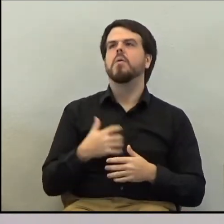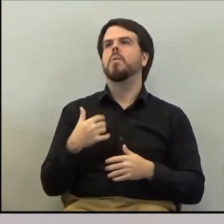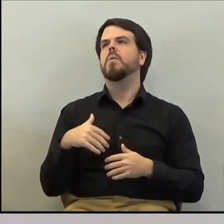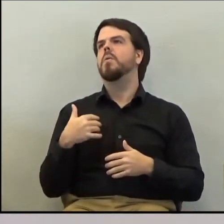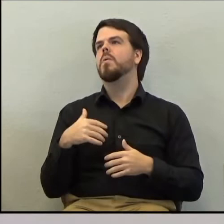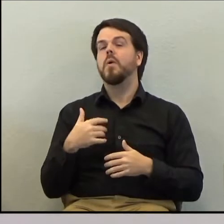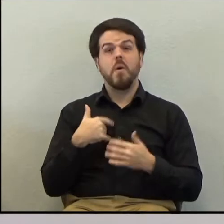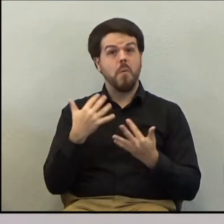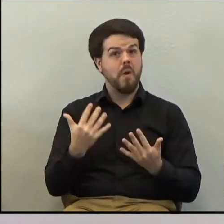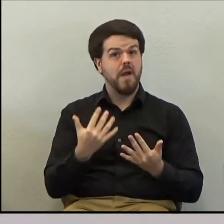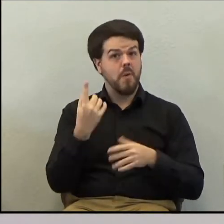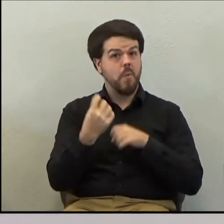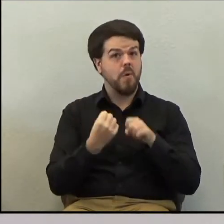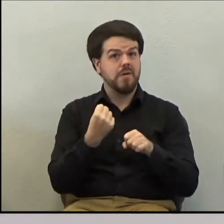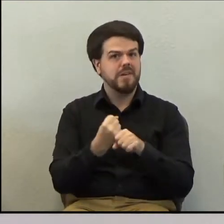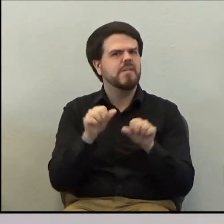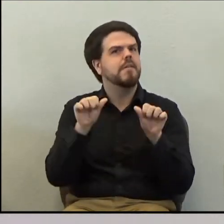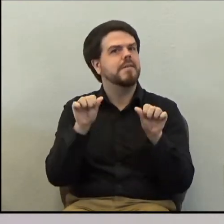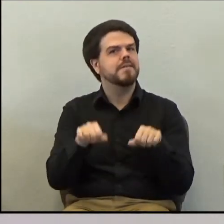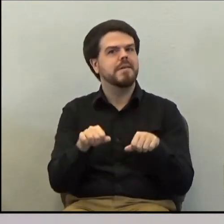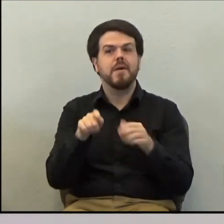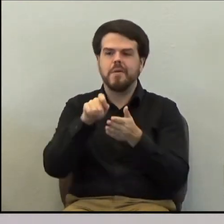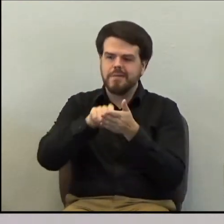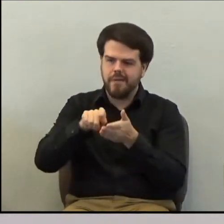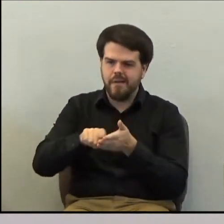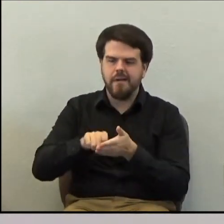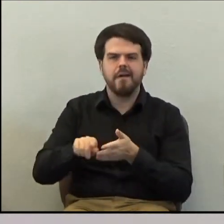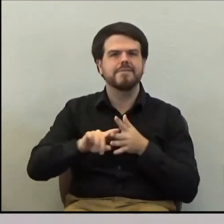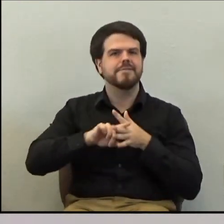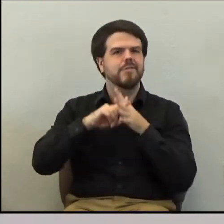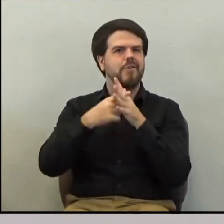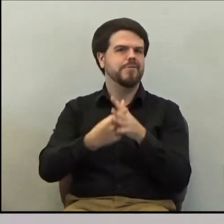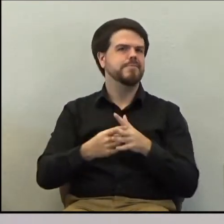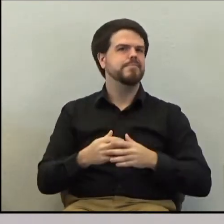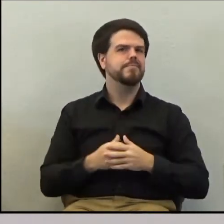make your copy. And